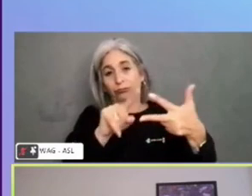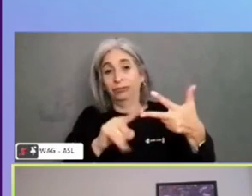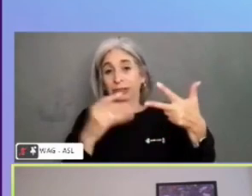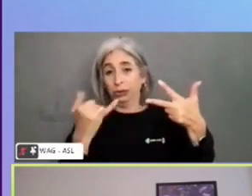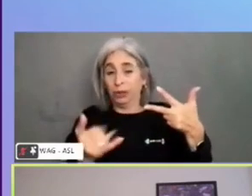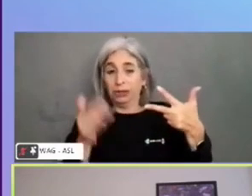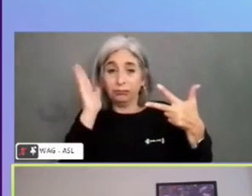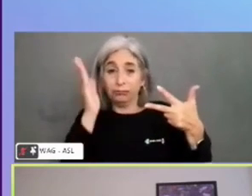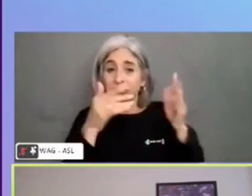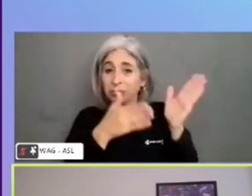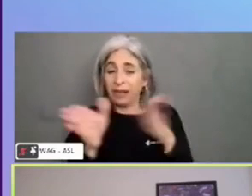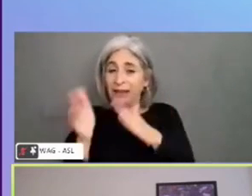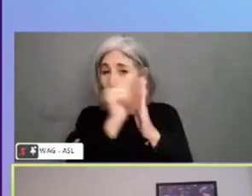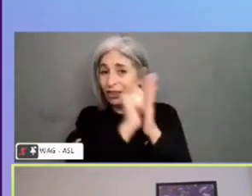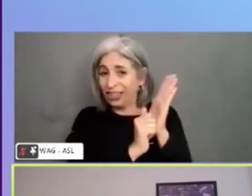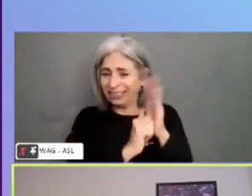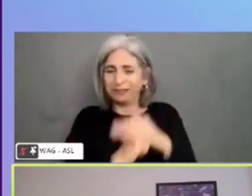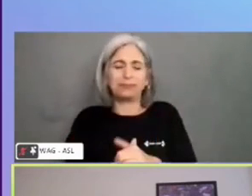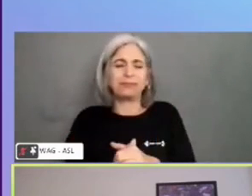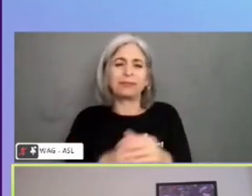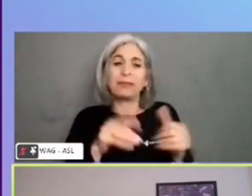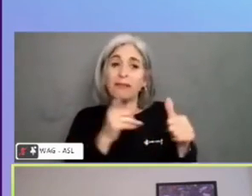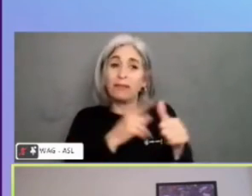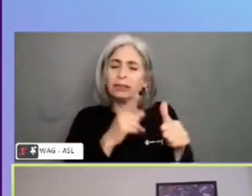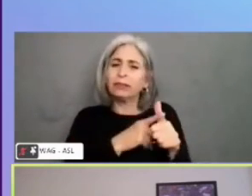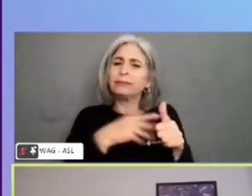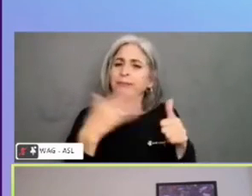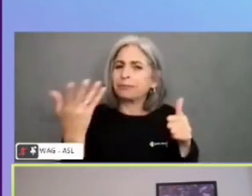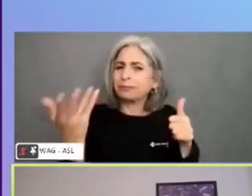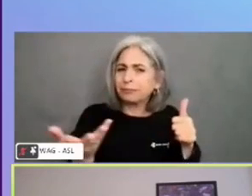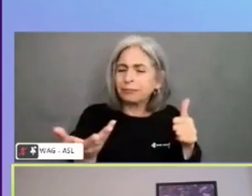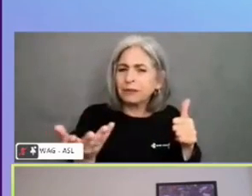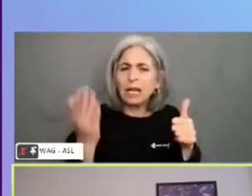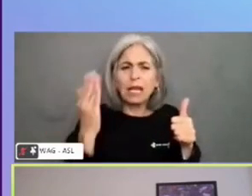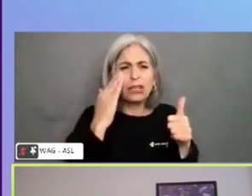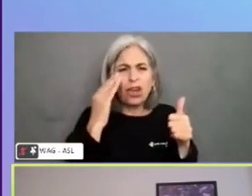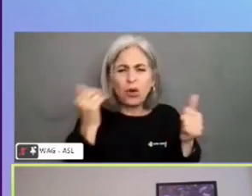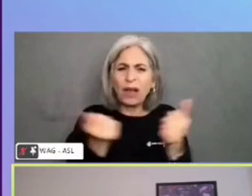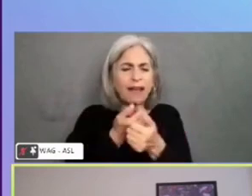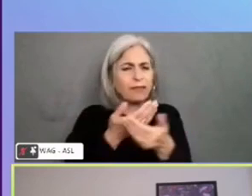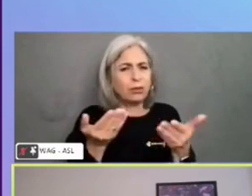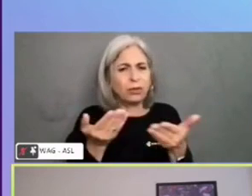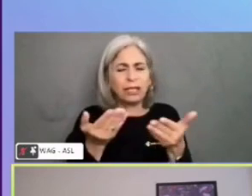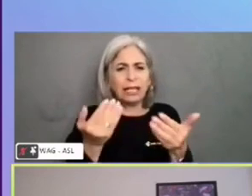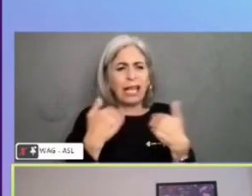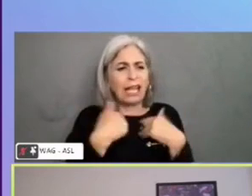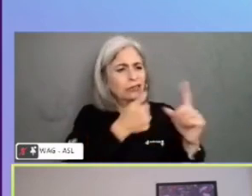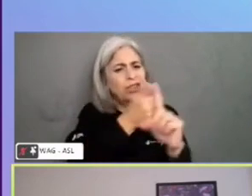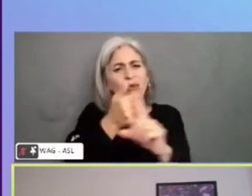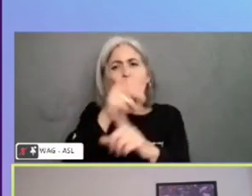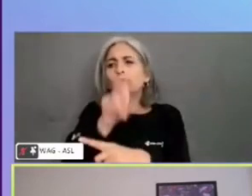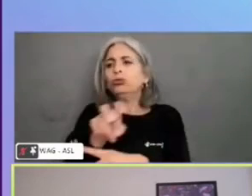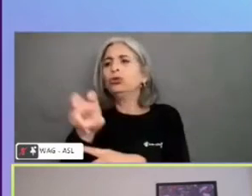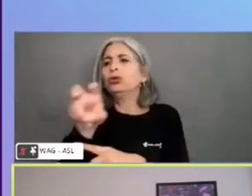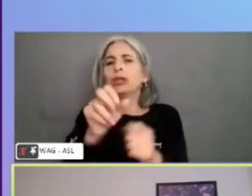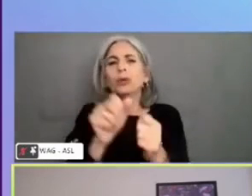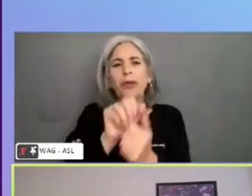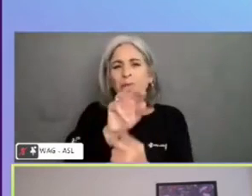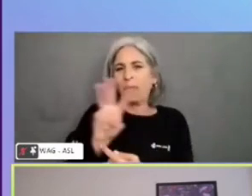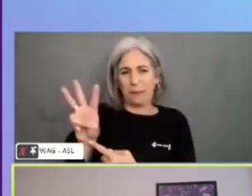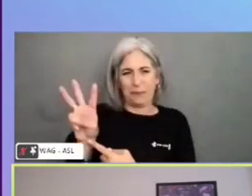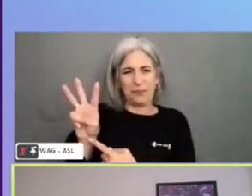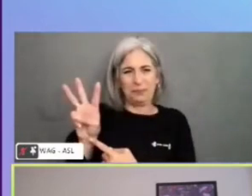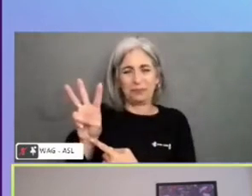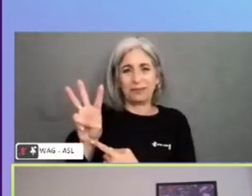presentation. So first of all, I know that everyone kind of has their own journey through the web,